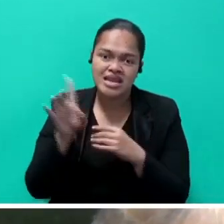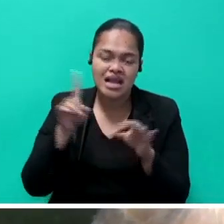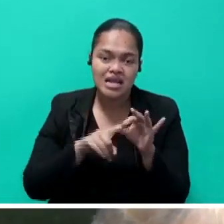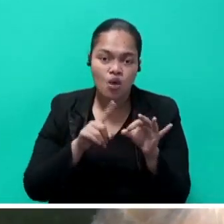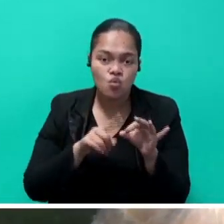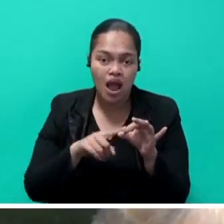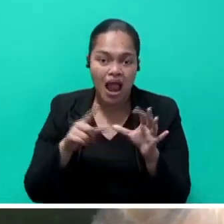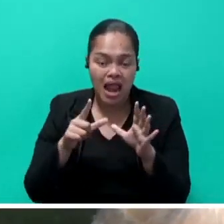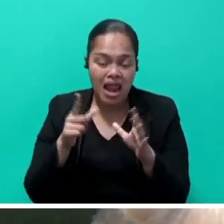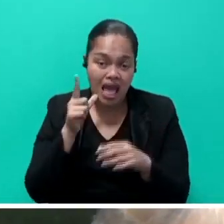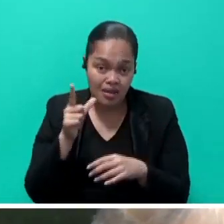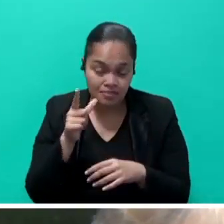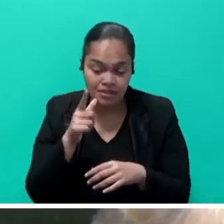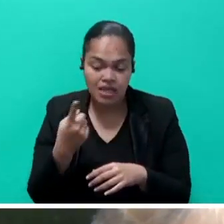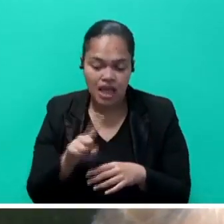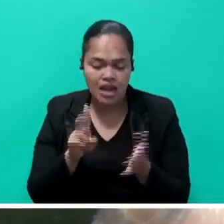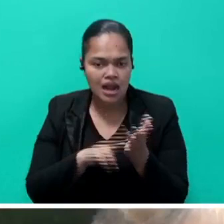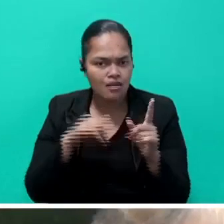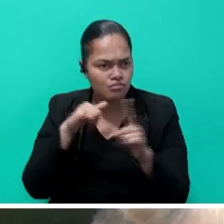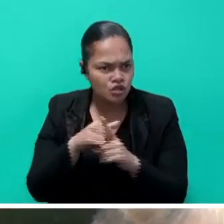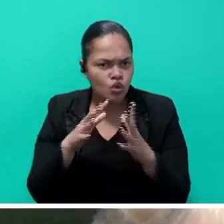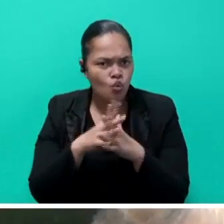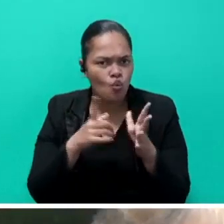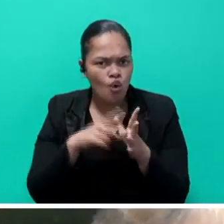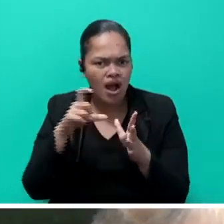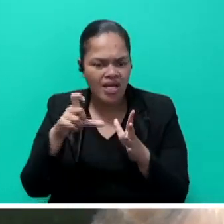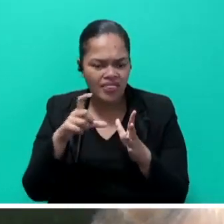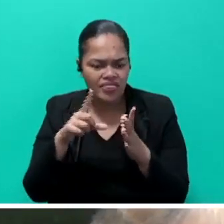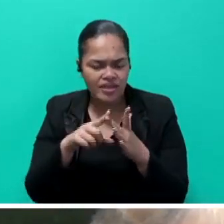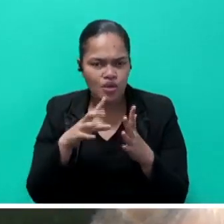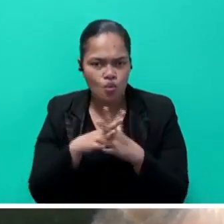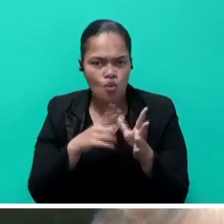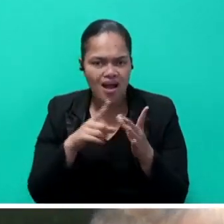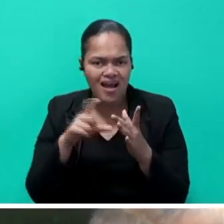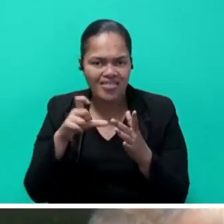in Namosi, Wadi Village in Lakamba,